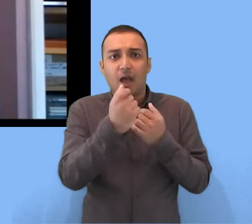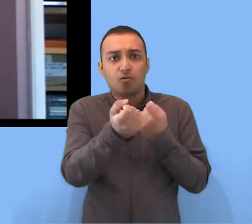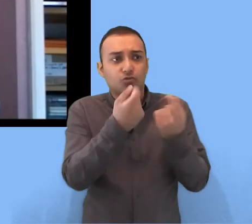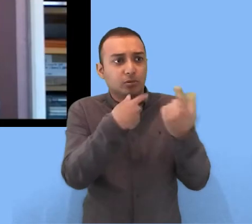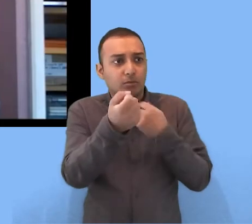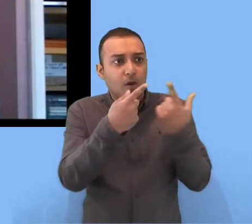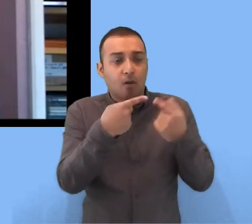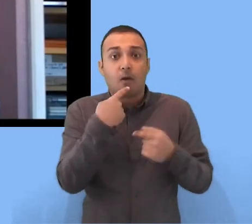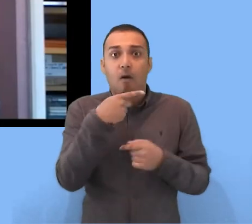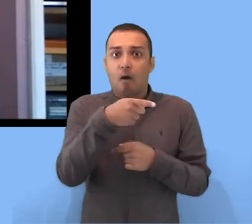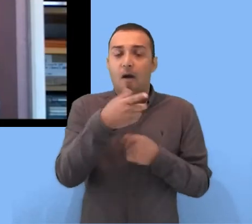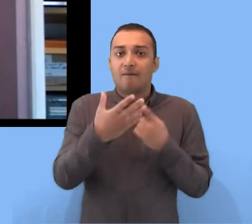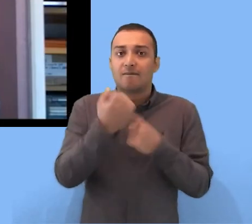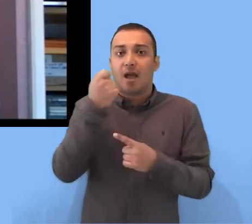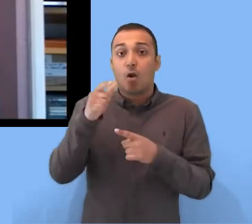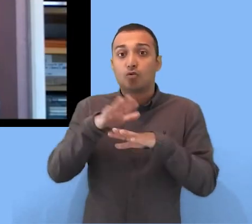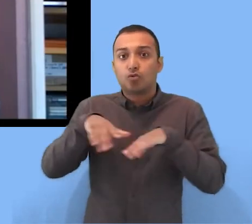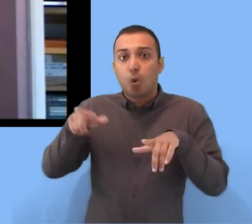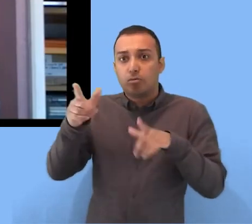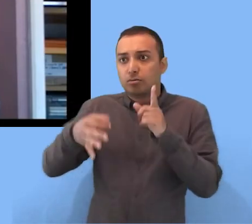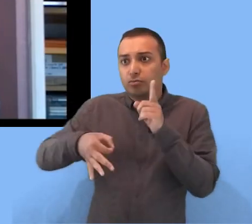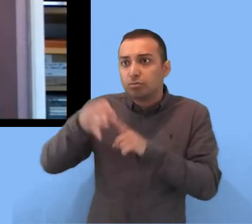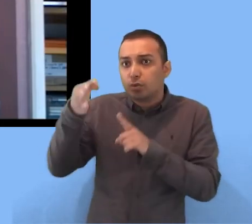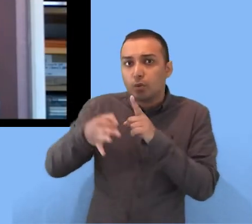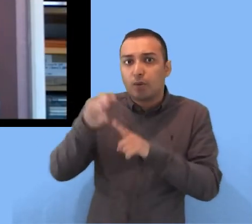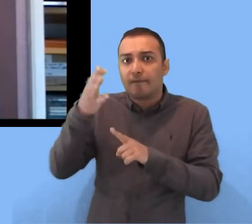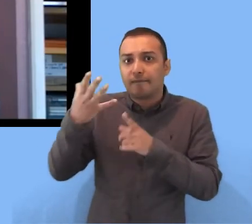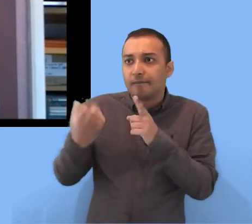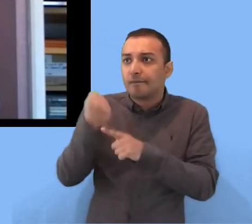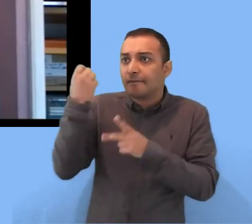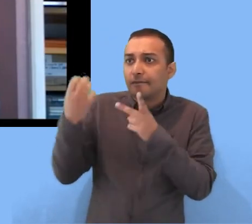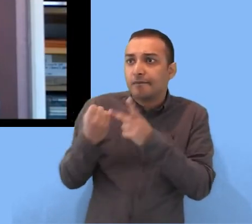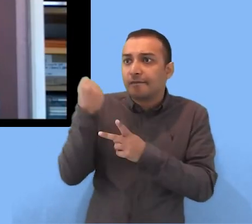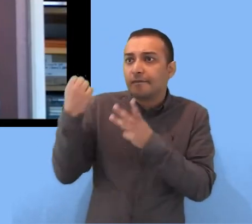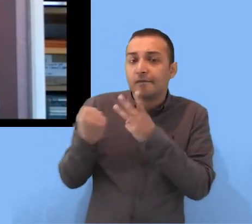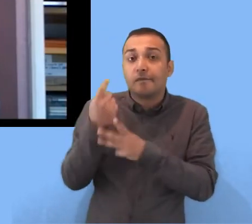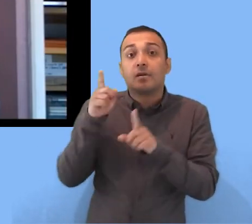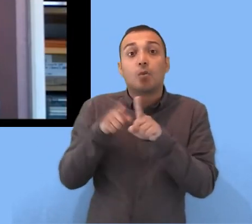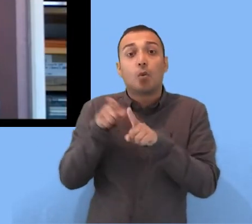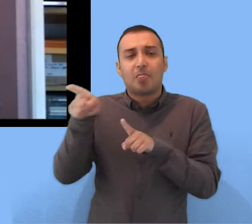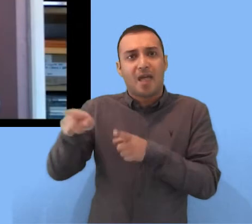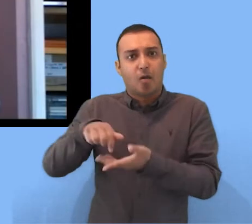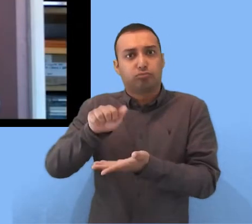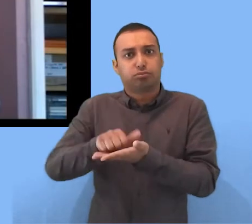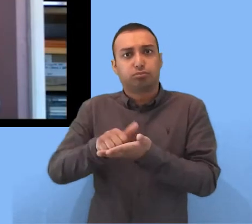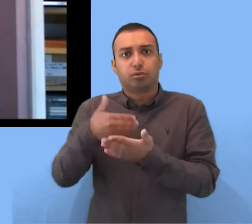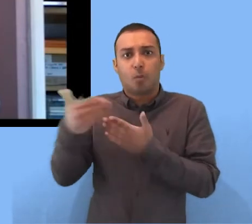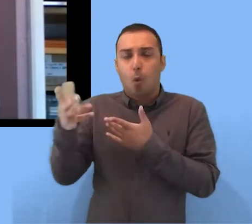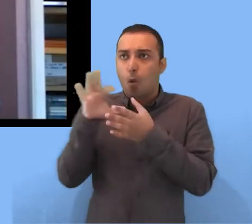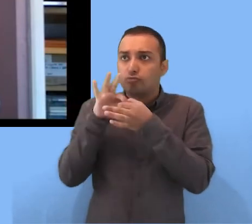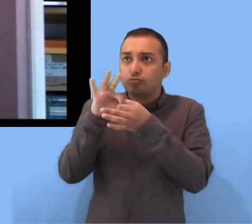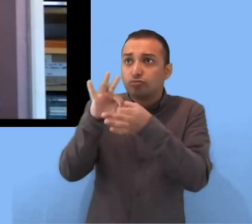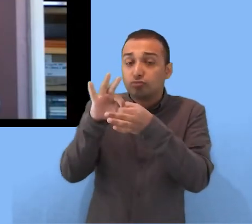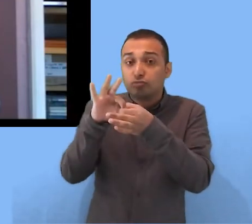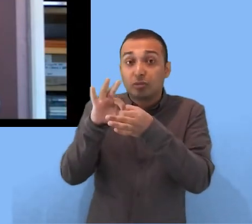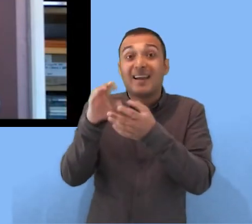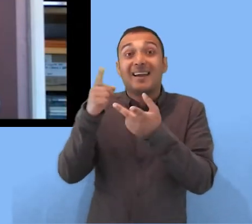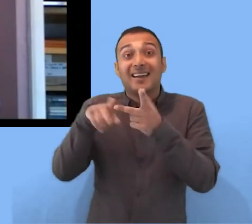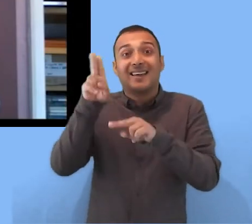improve and that the child is more engaged with their learning experience when their significant adults are actively involved too.